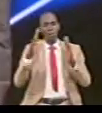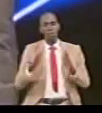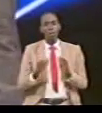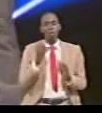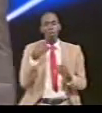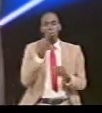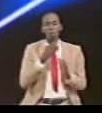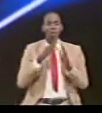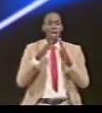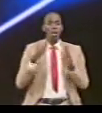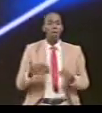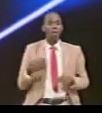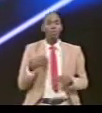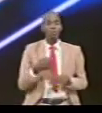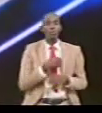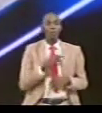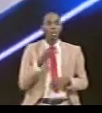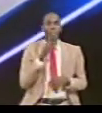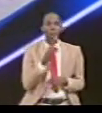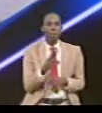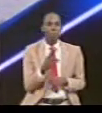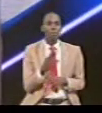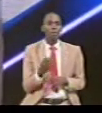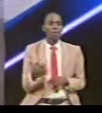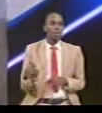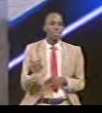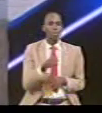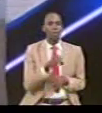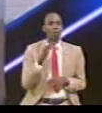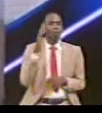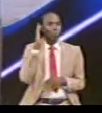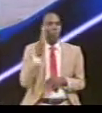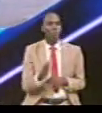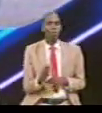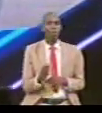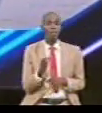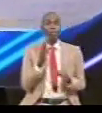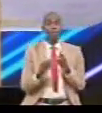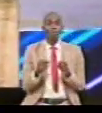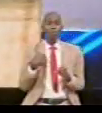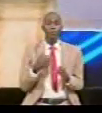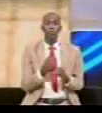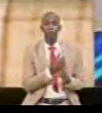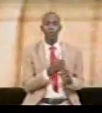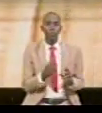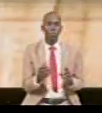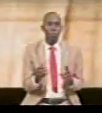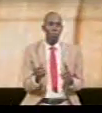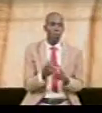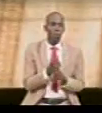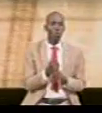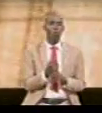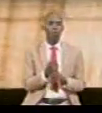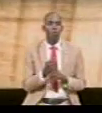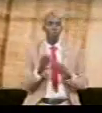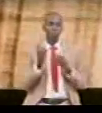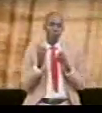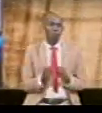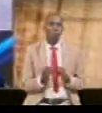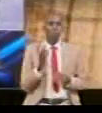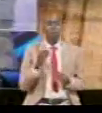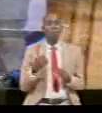are, if we hold fast. Whose house we are, if